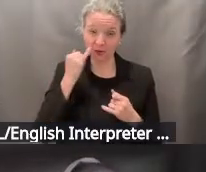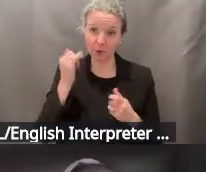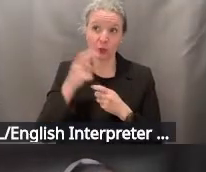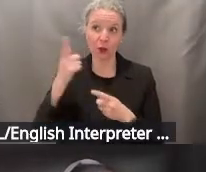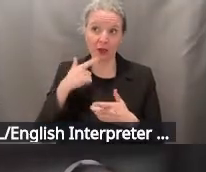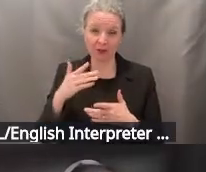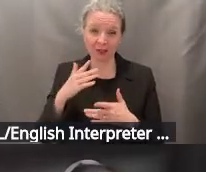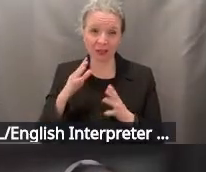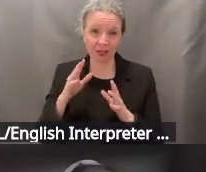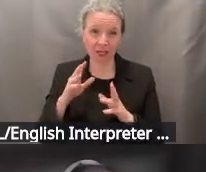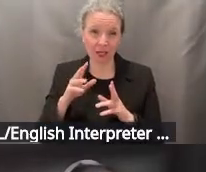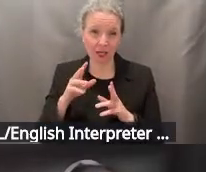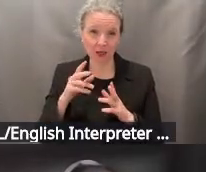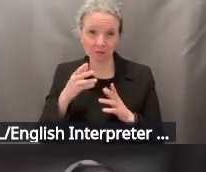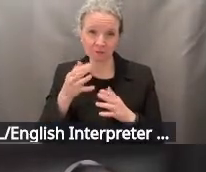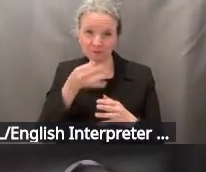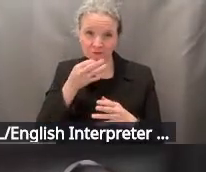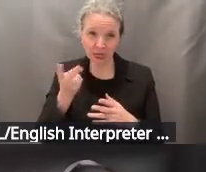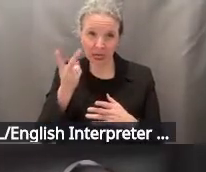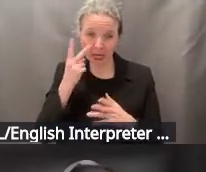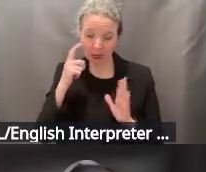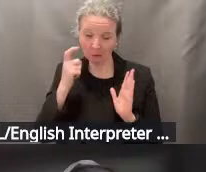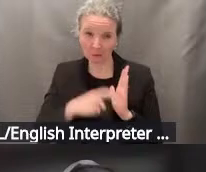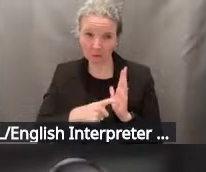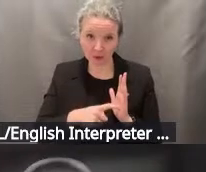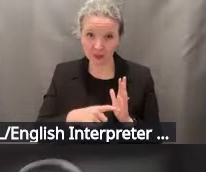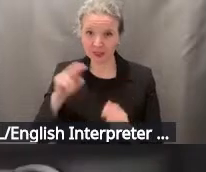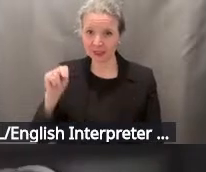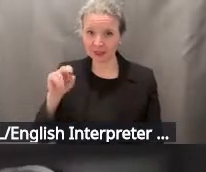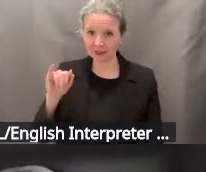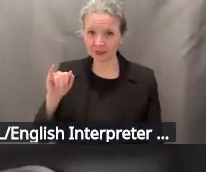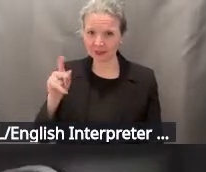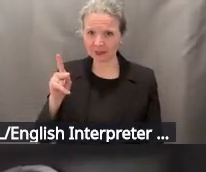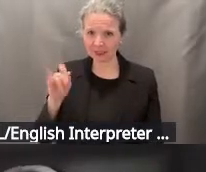of a keen eye on that. Nikki?